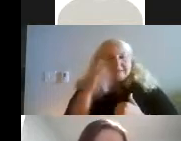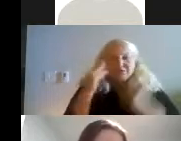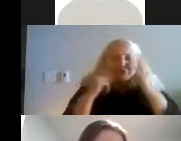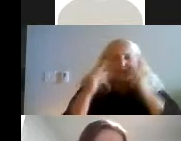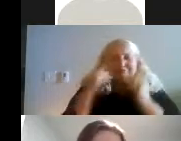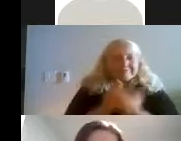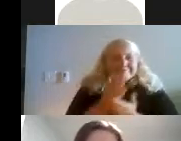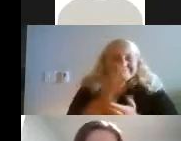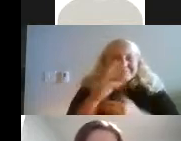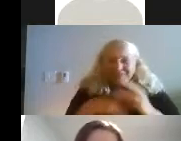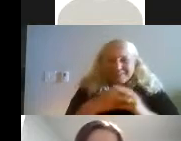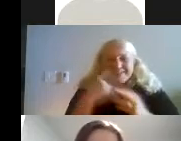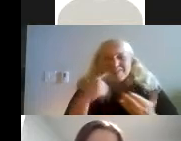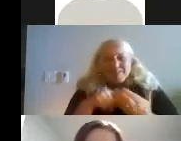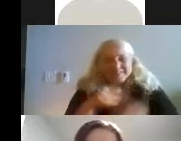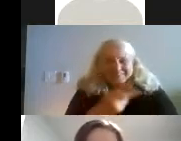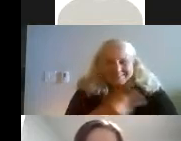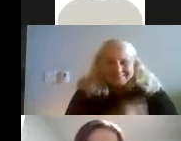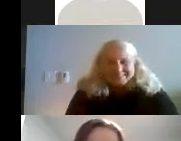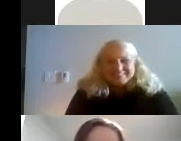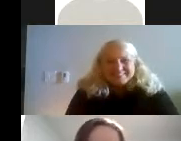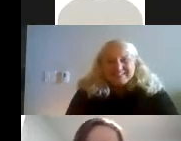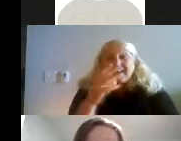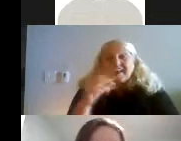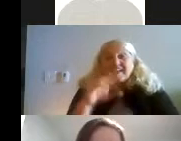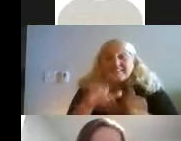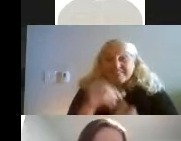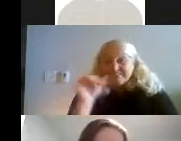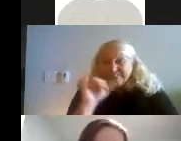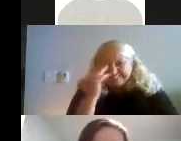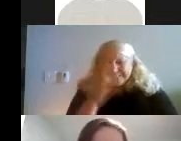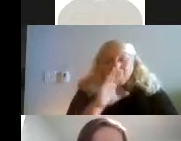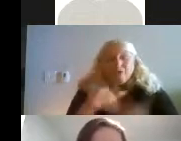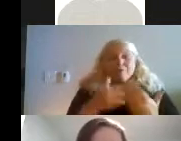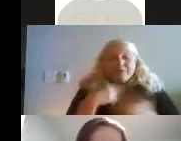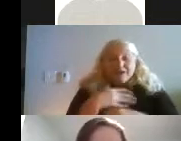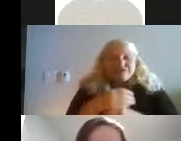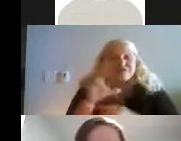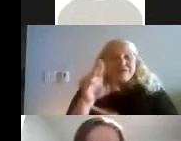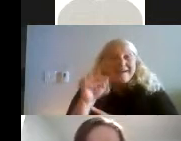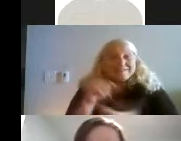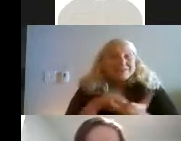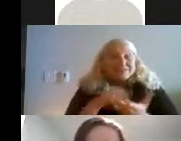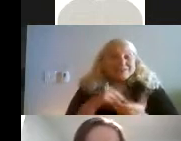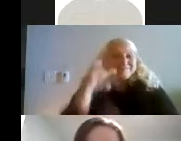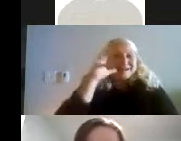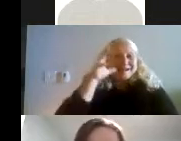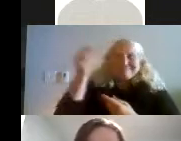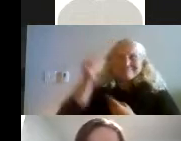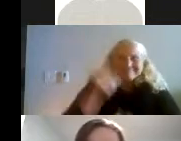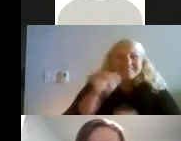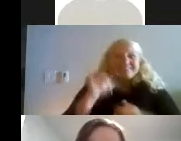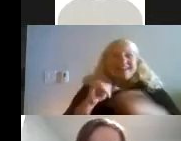acknowledging them. Also getting all my craftiness from my mom, right? Those skirts that me and my mom are wearing or something